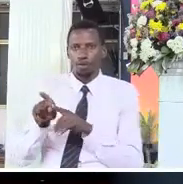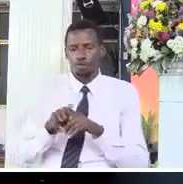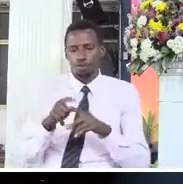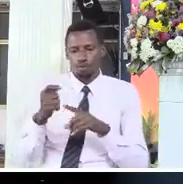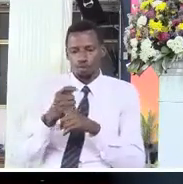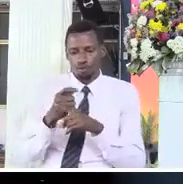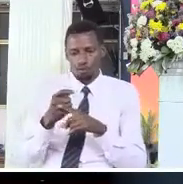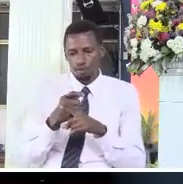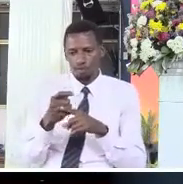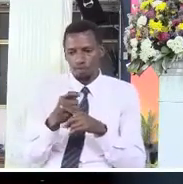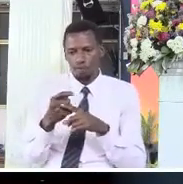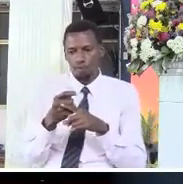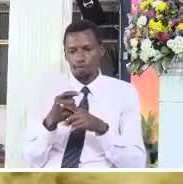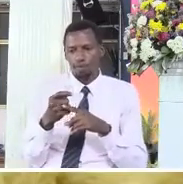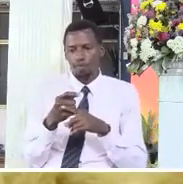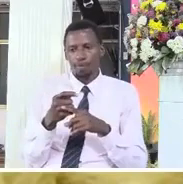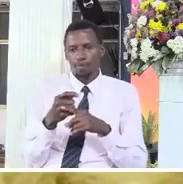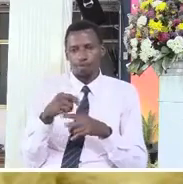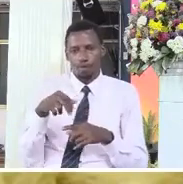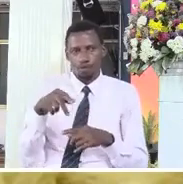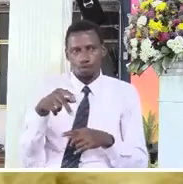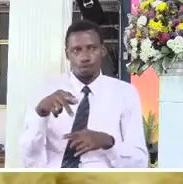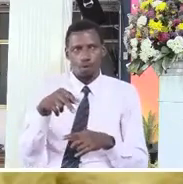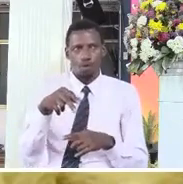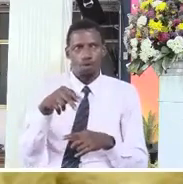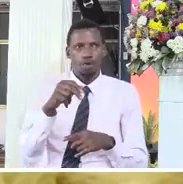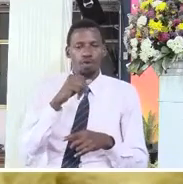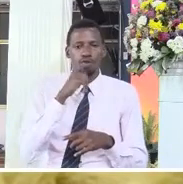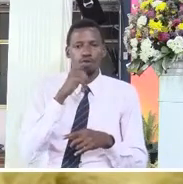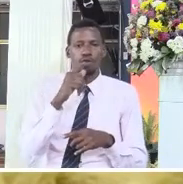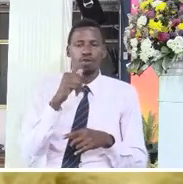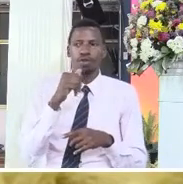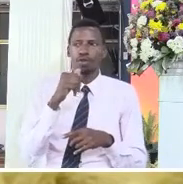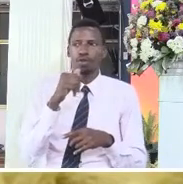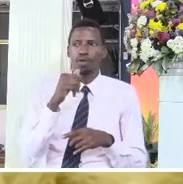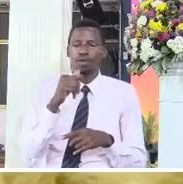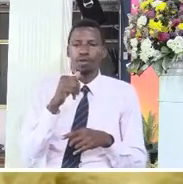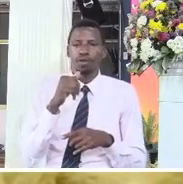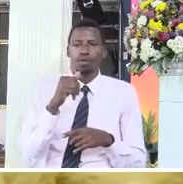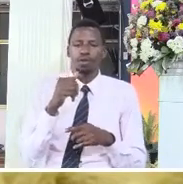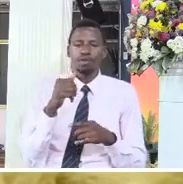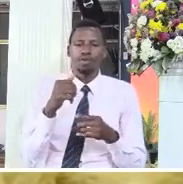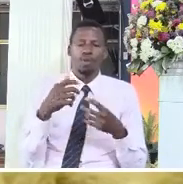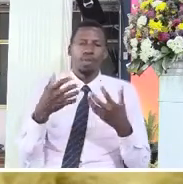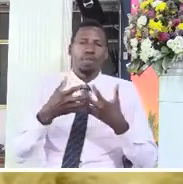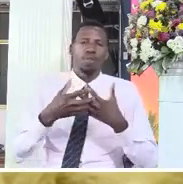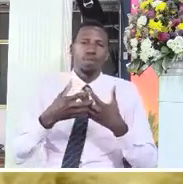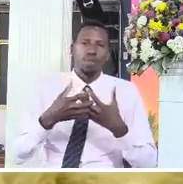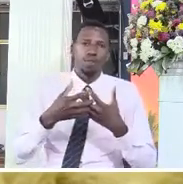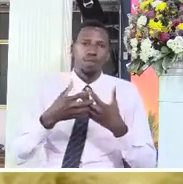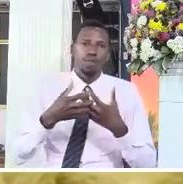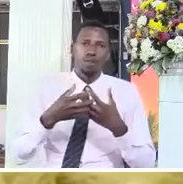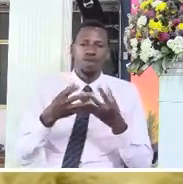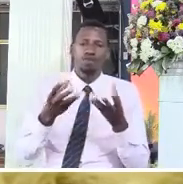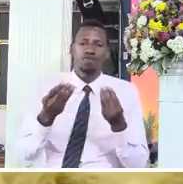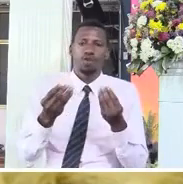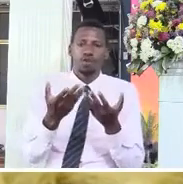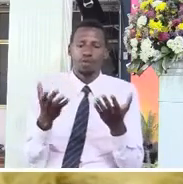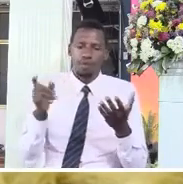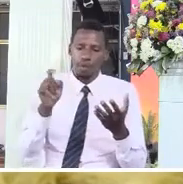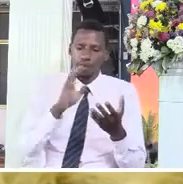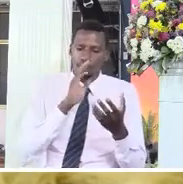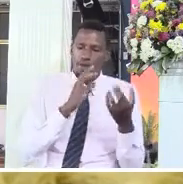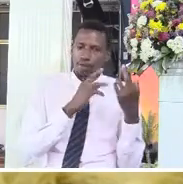that they are not used to Cadillac things in terms of the message. They must also be trained to be responsible